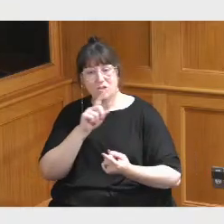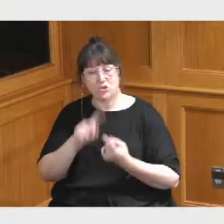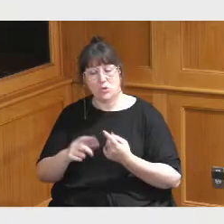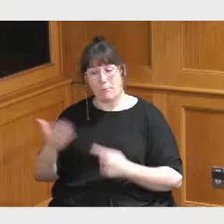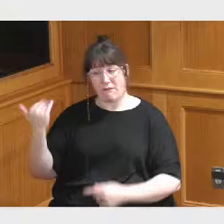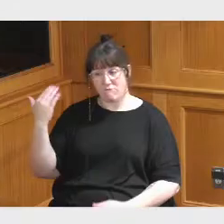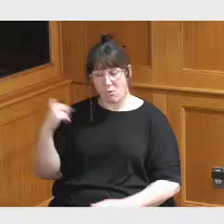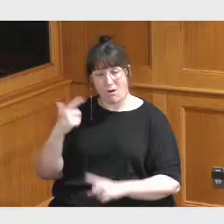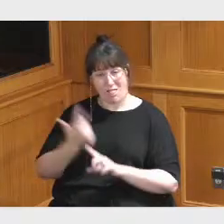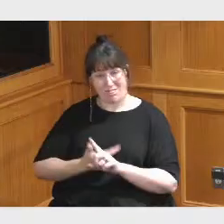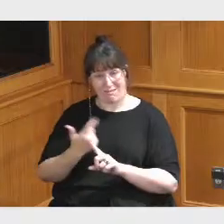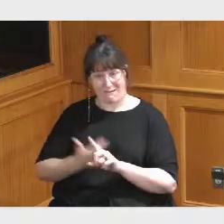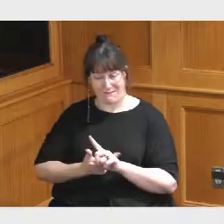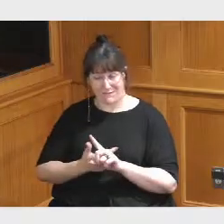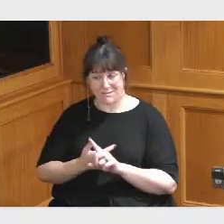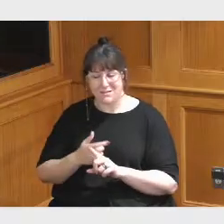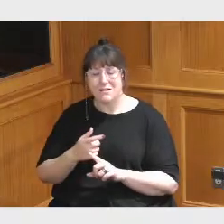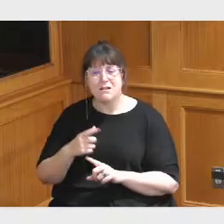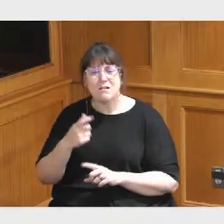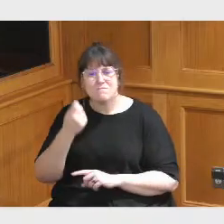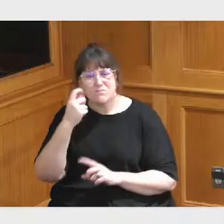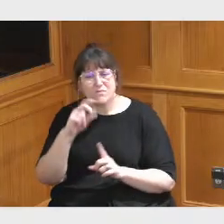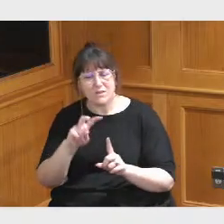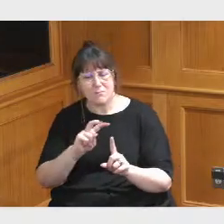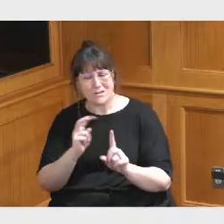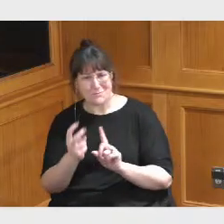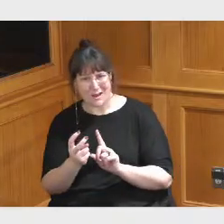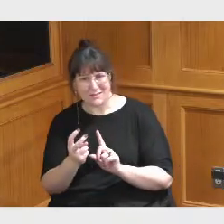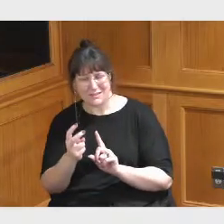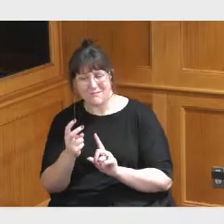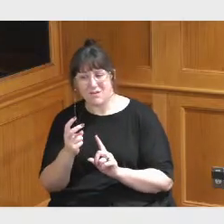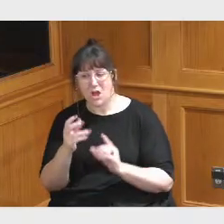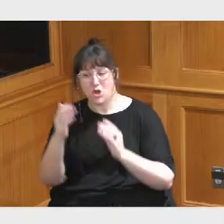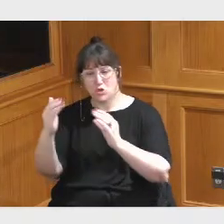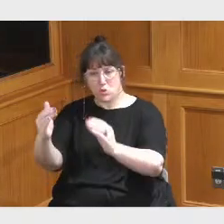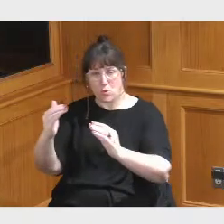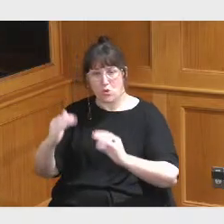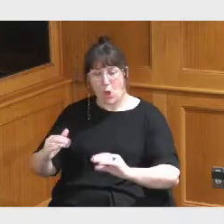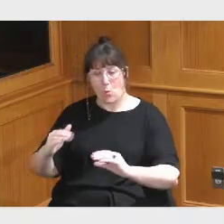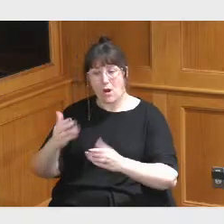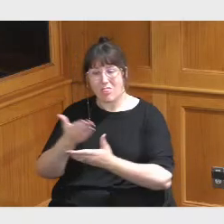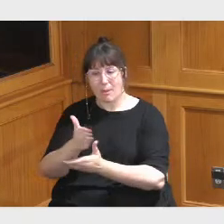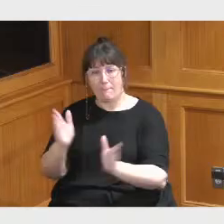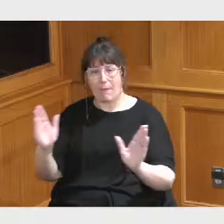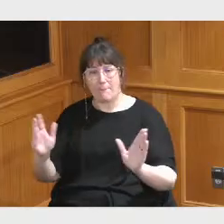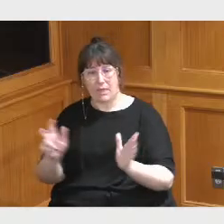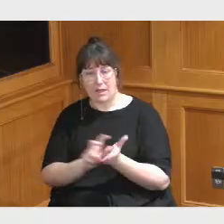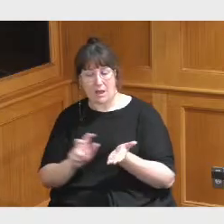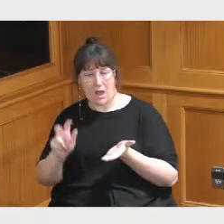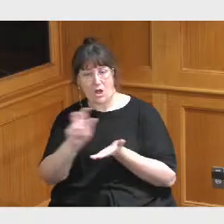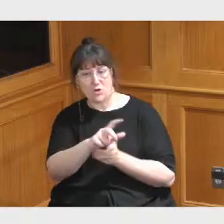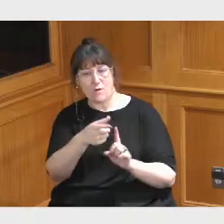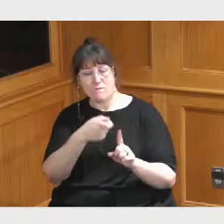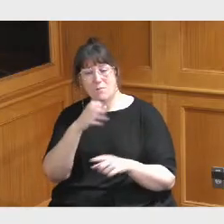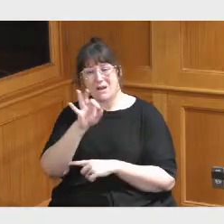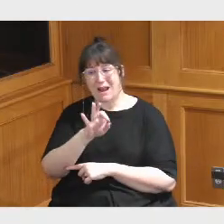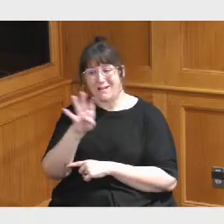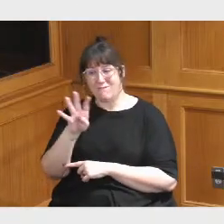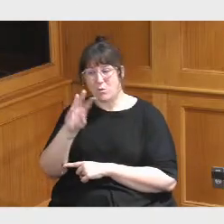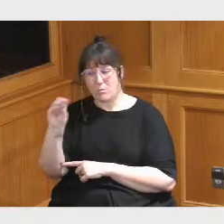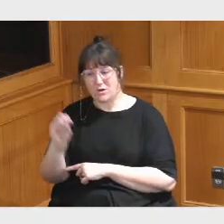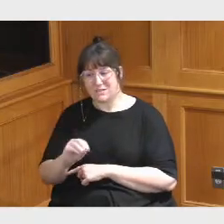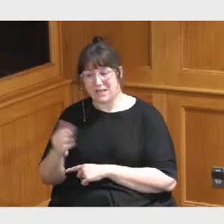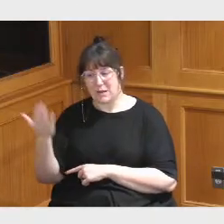lease. For perspective, just that one act, the act of lowering the public contribution down from